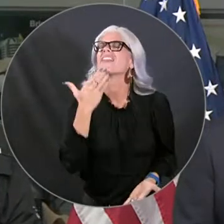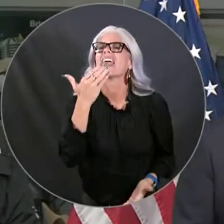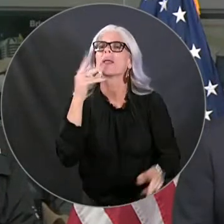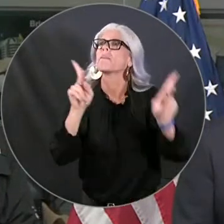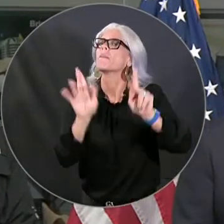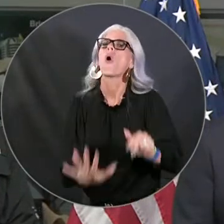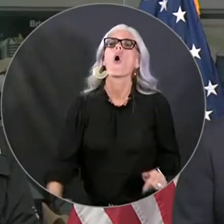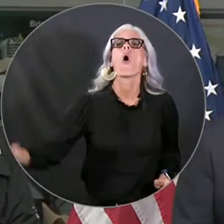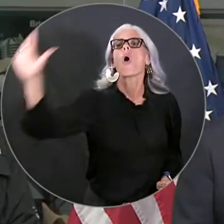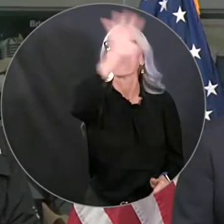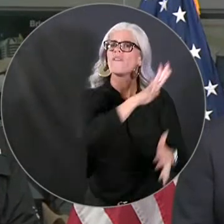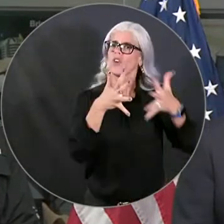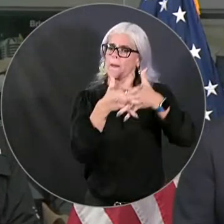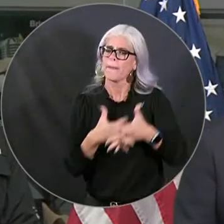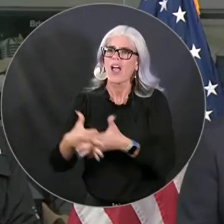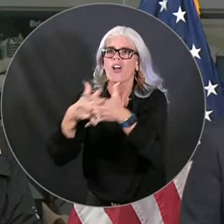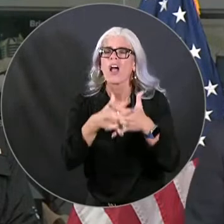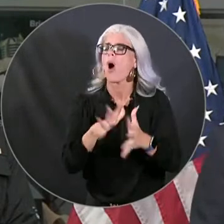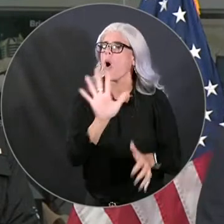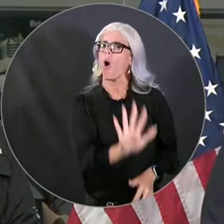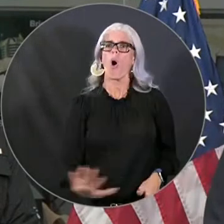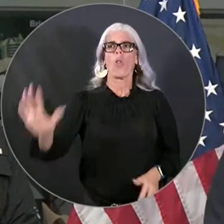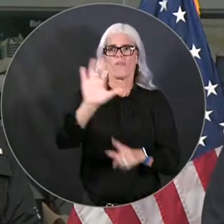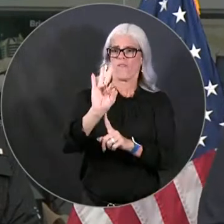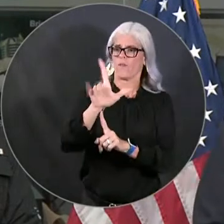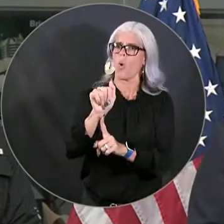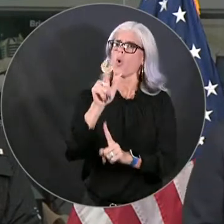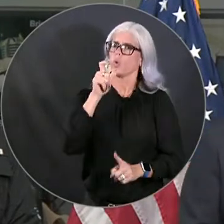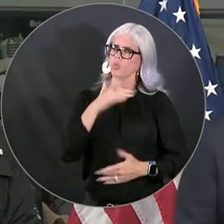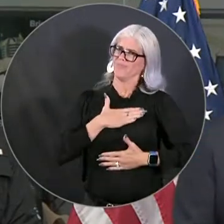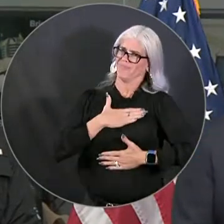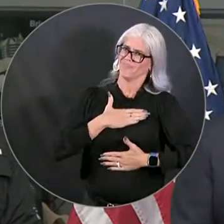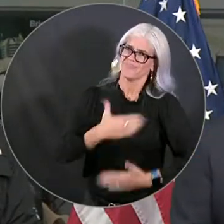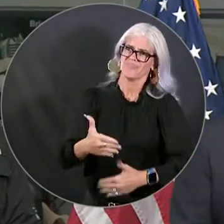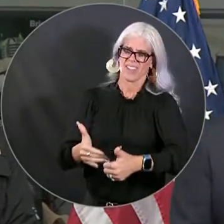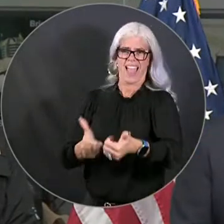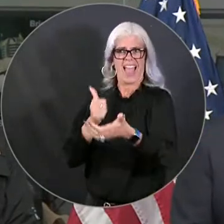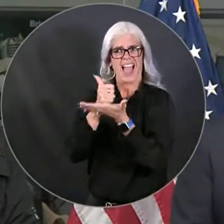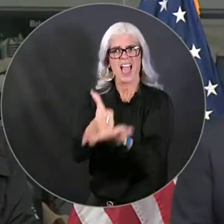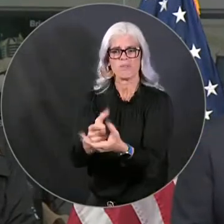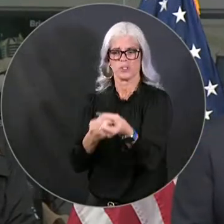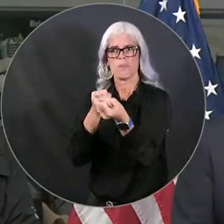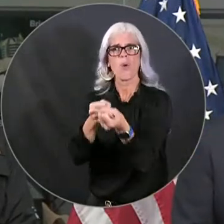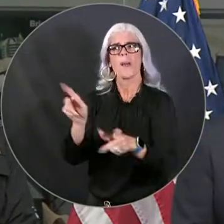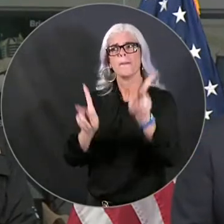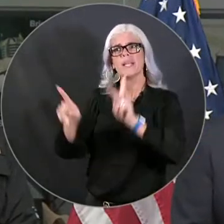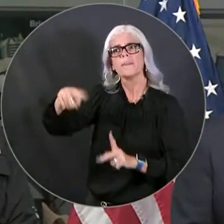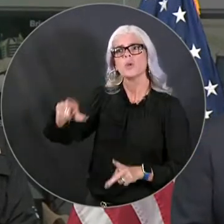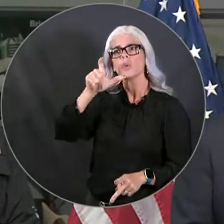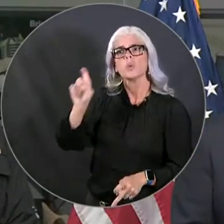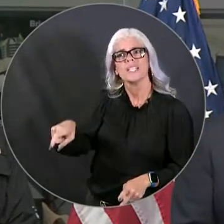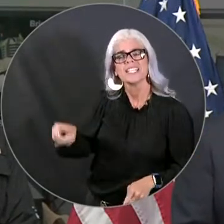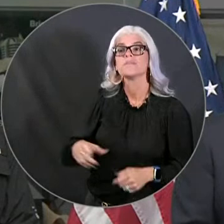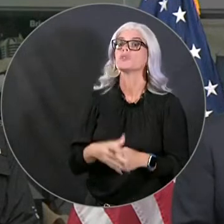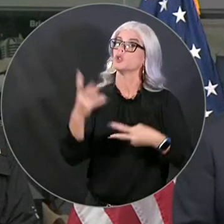up to help wonderful people who are in need. Again, there's a couple of ways that if you want to continue to donate, you can go to